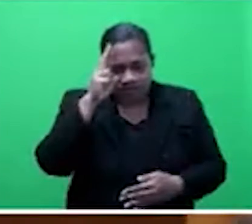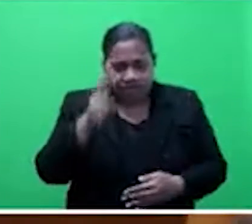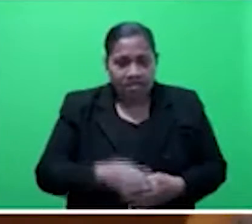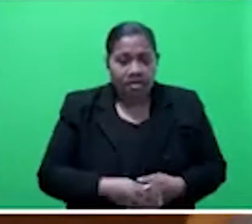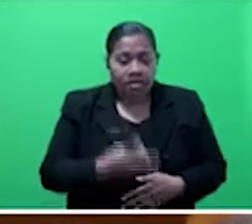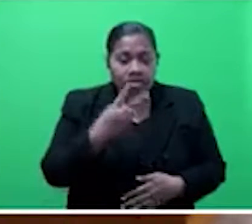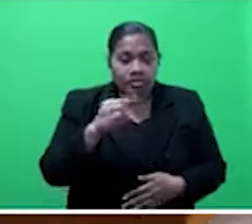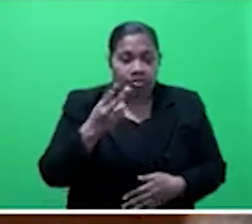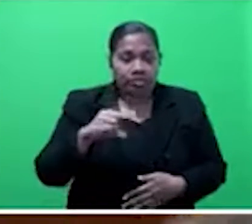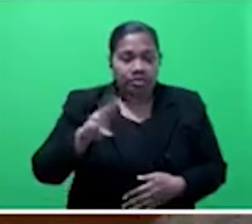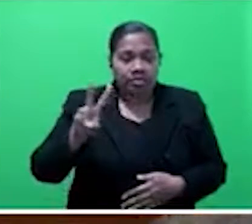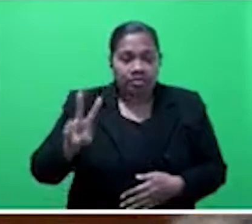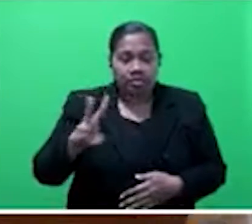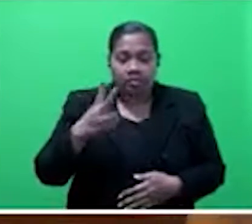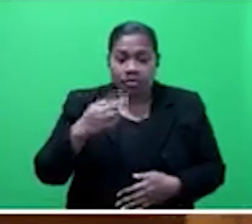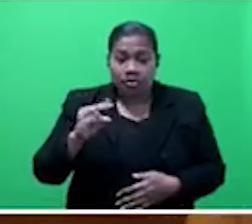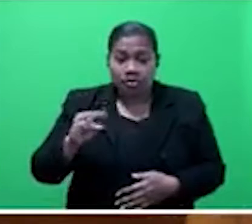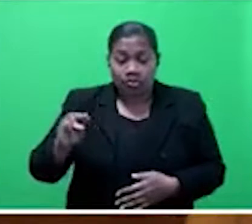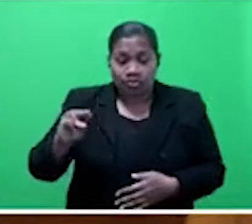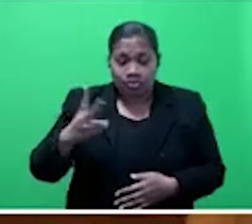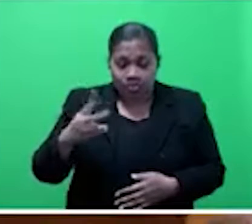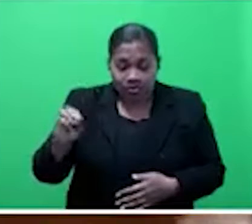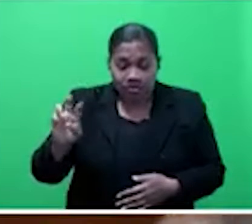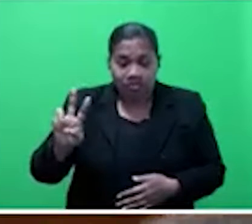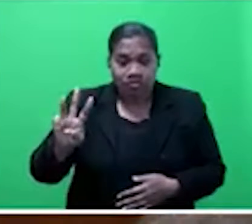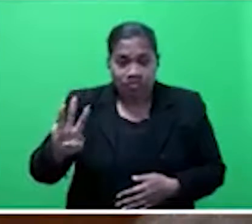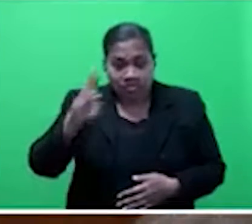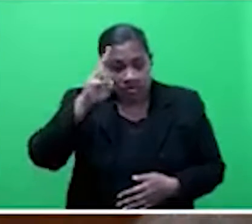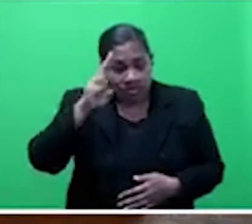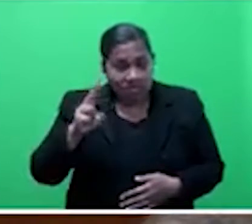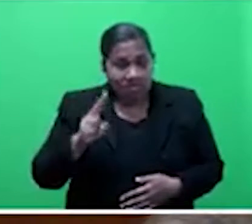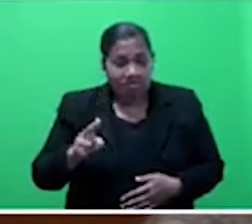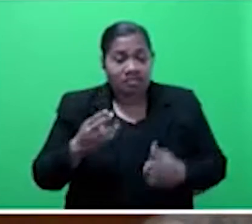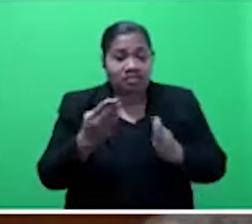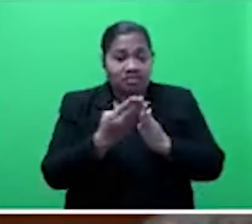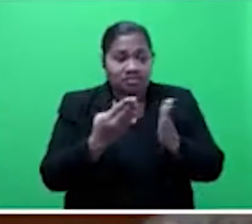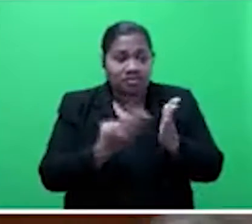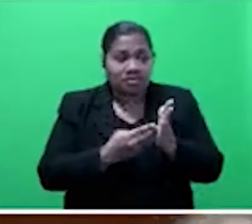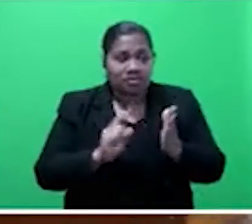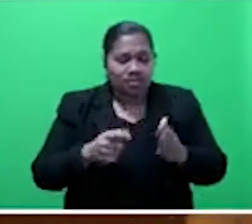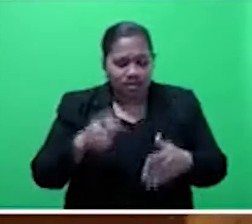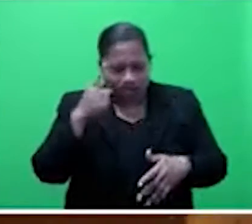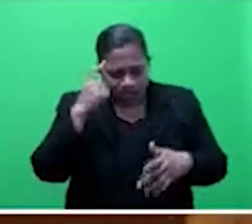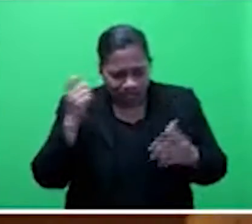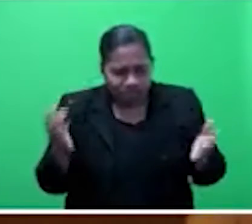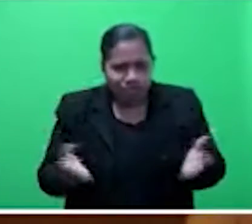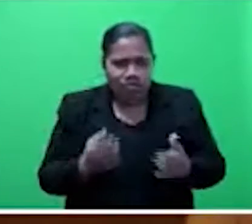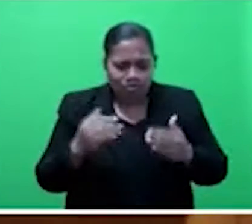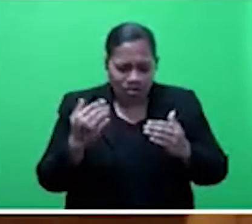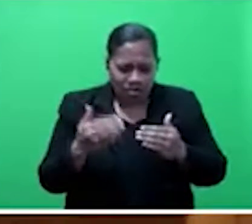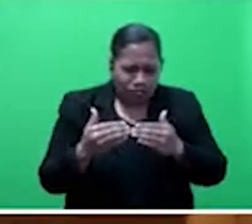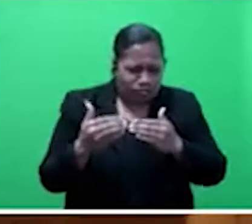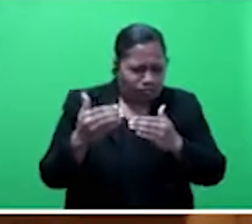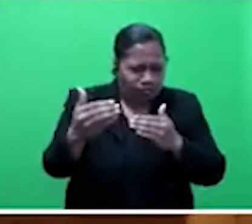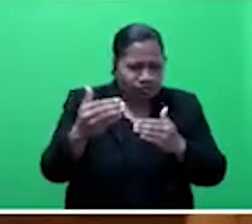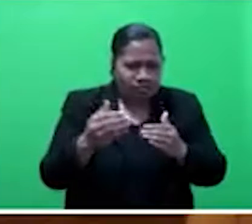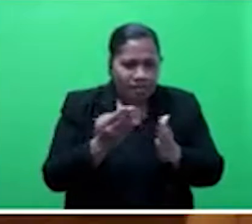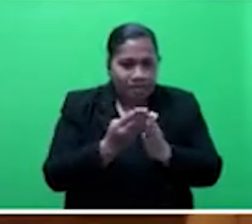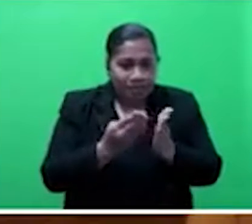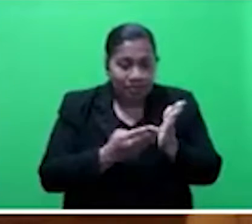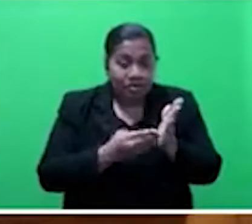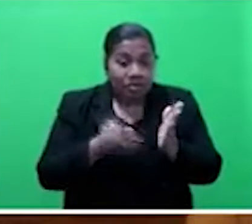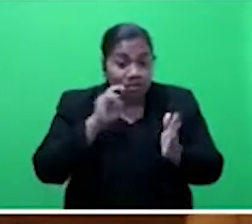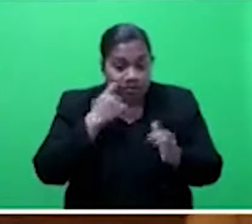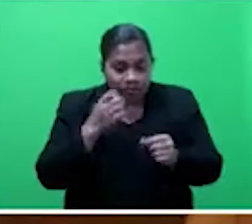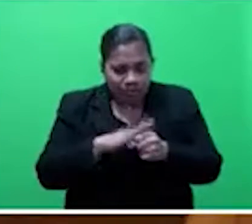2022-2023 National Budget is an innovative and forward-looking budget that is going to pave the way for the Ministry of Health